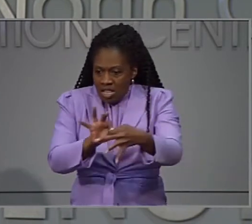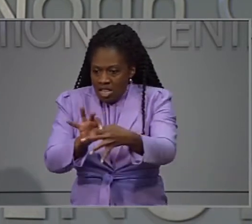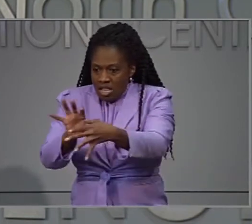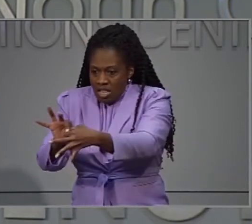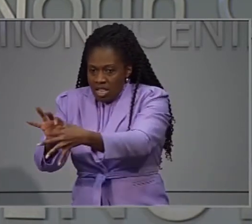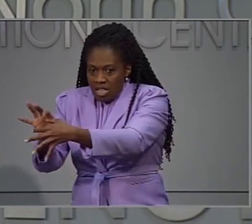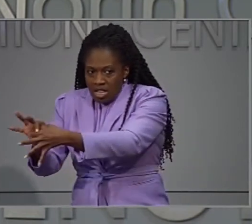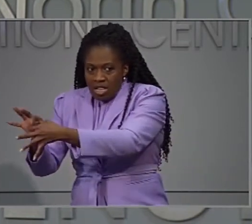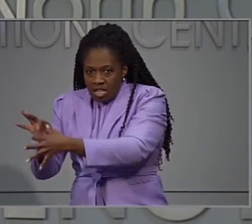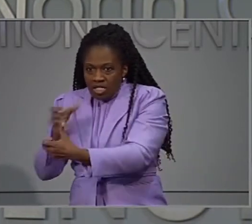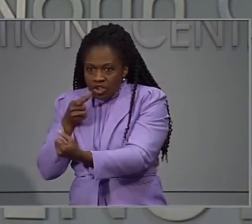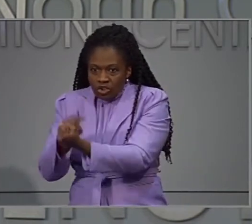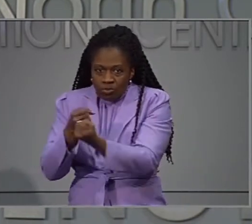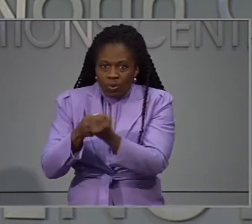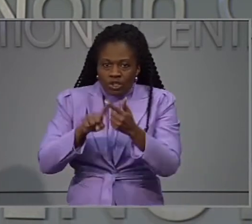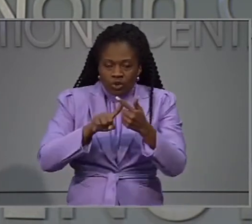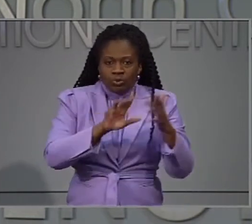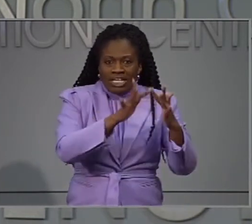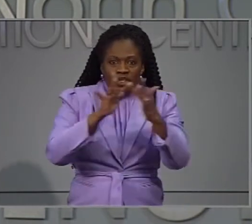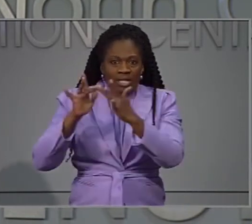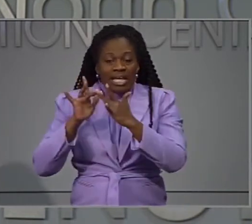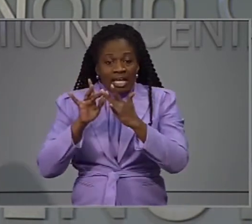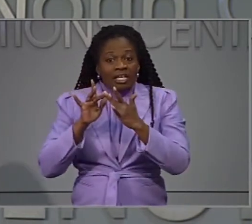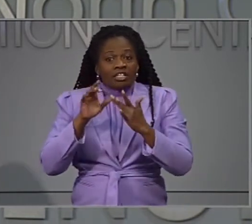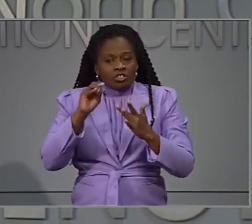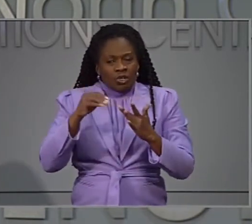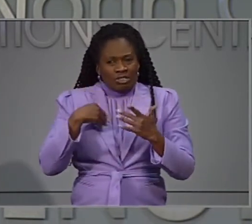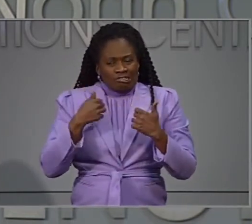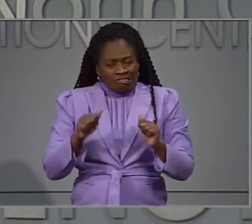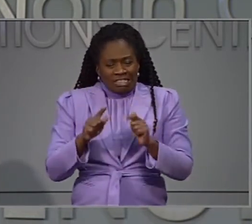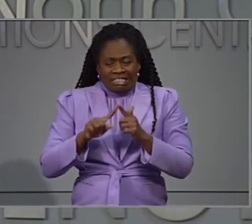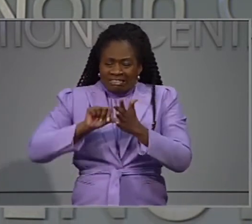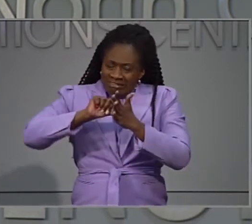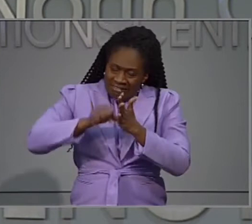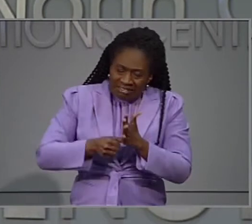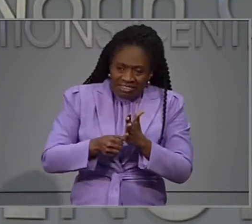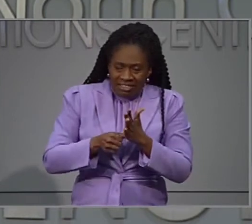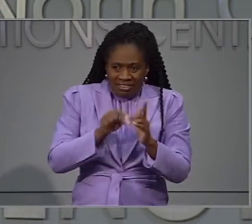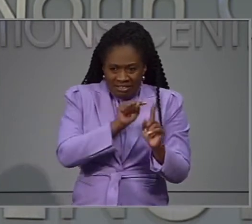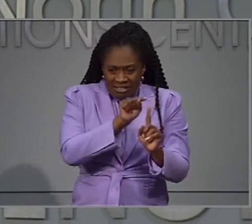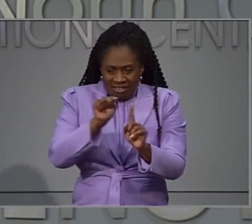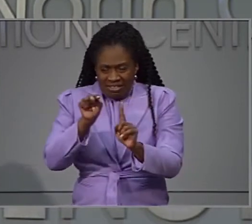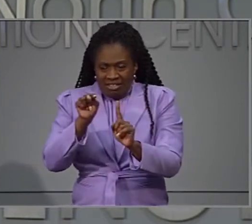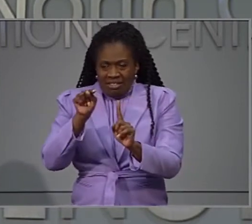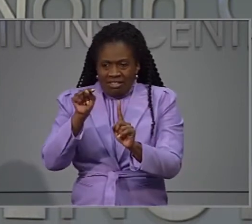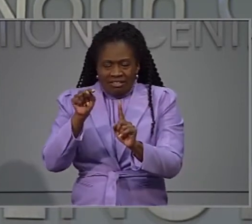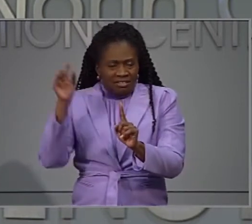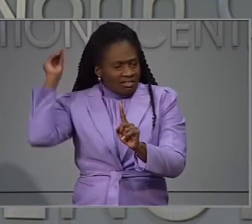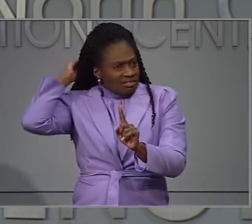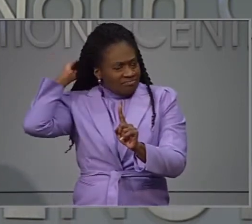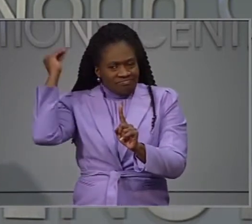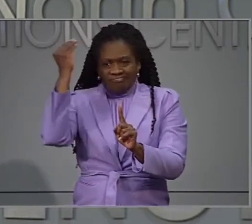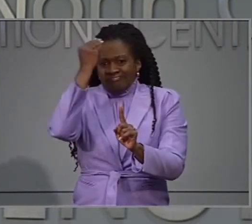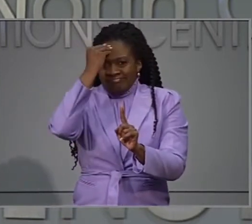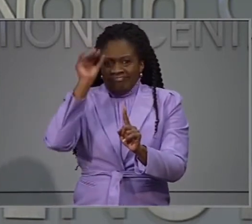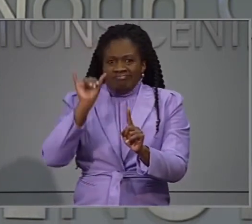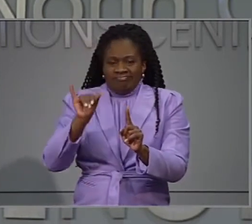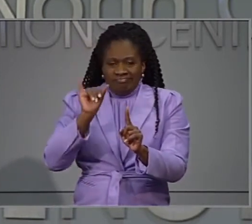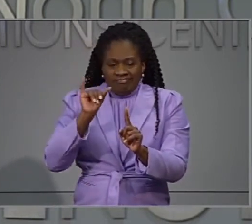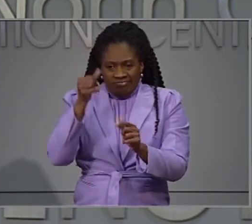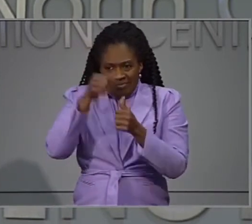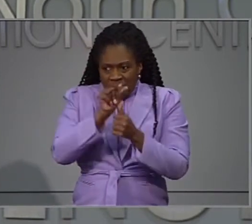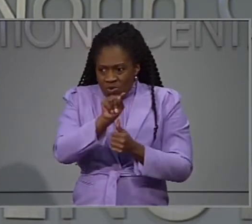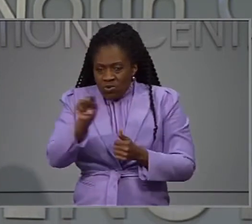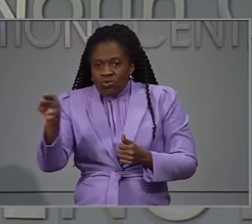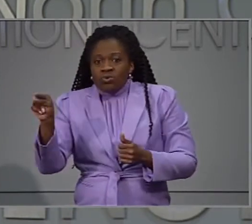So now is a time to try and emphasize those areas as well. Oftentimes,